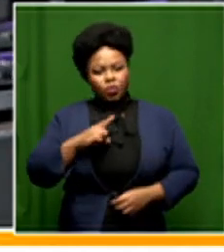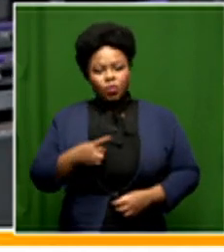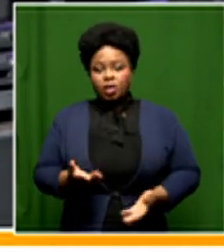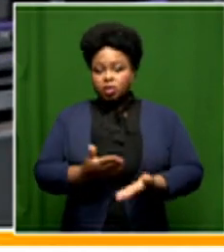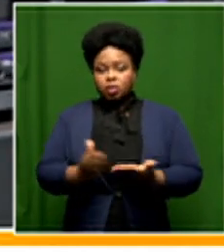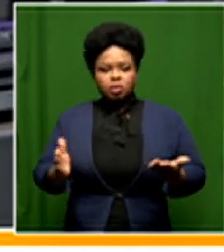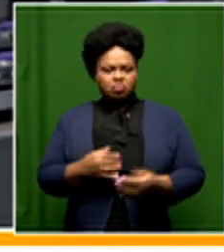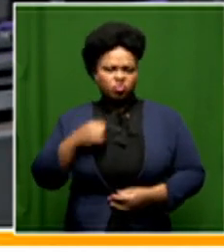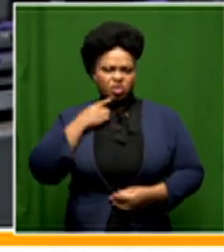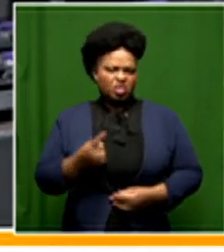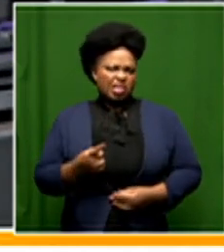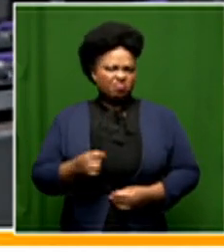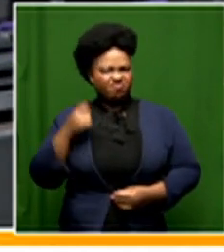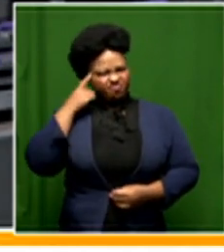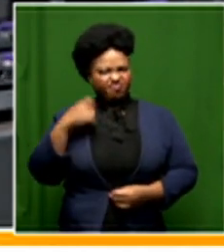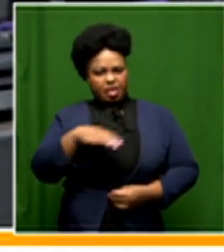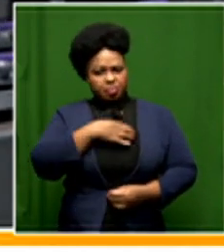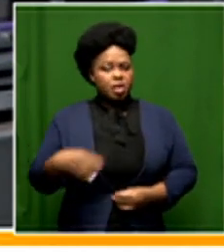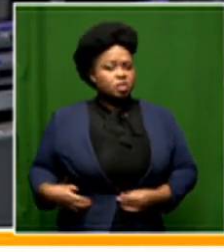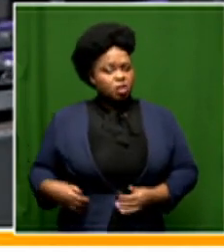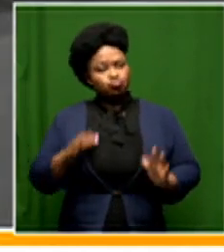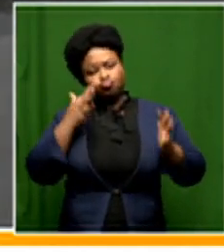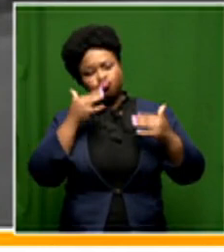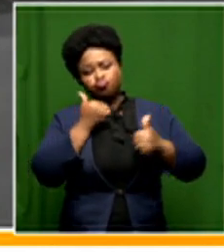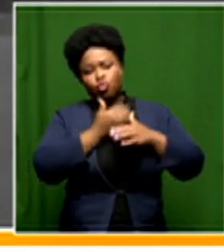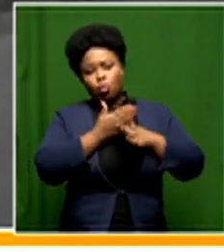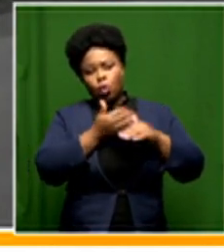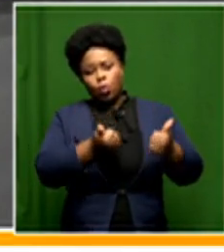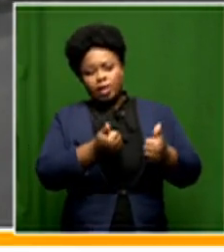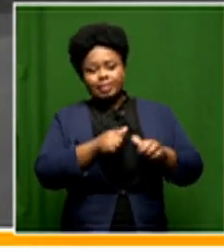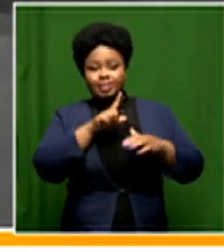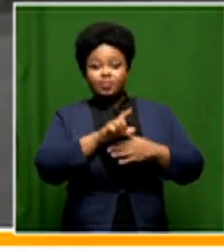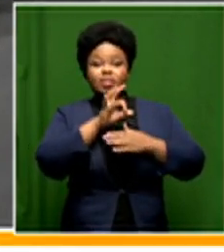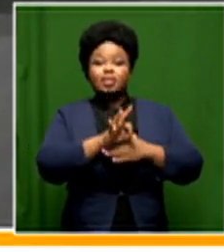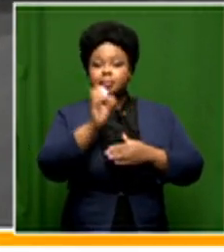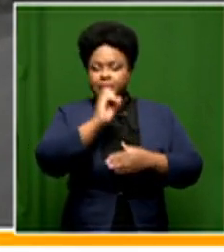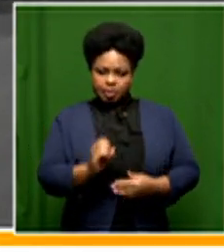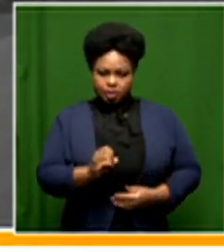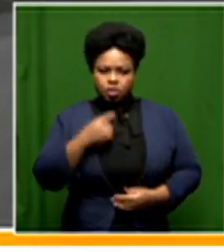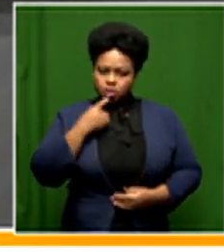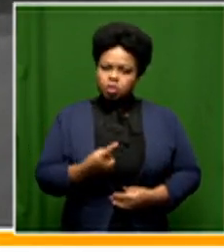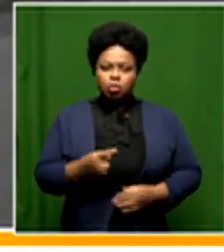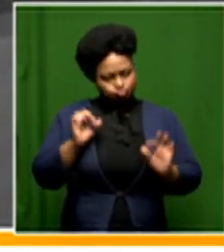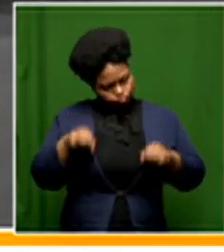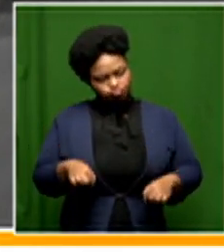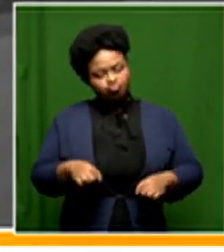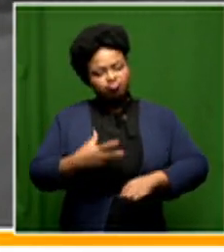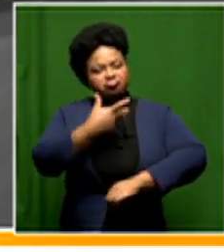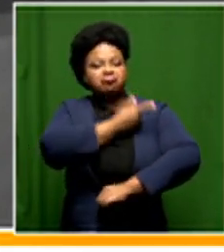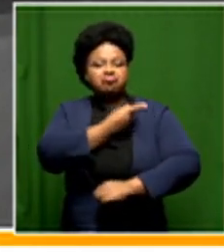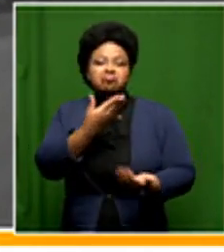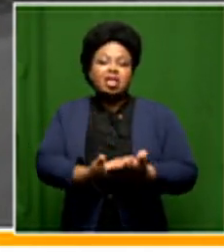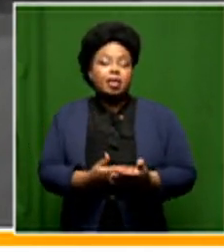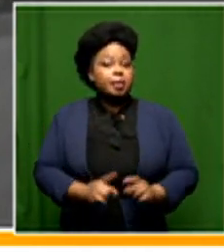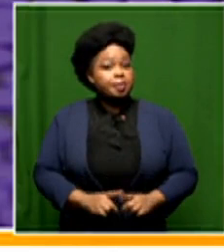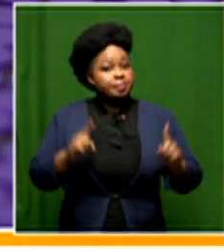were saying that they think President Ramaphosa is doing a good job, 73% said that they would take the vaccine.